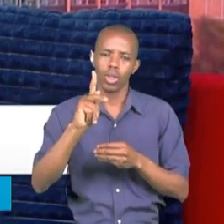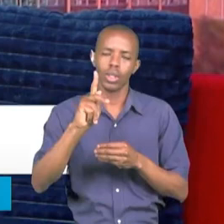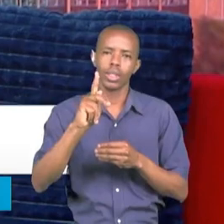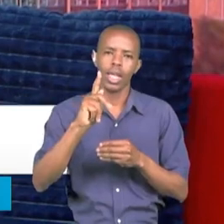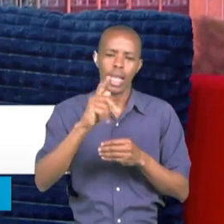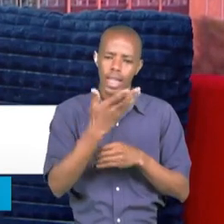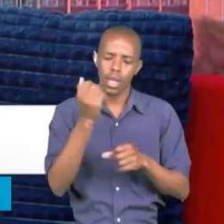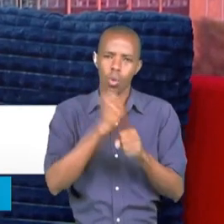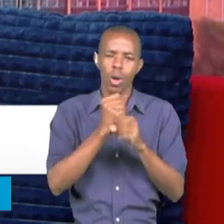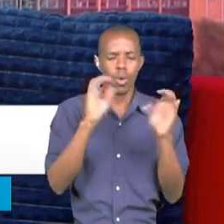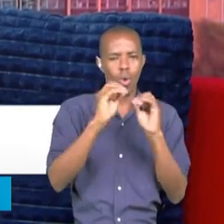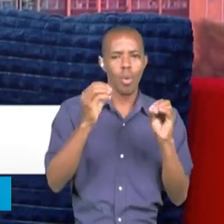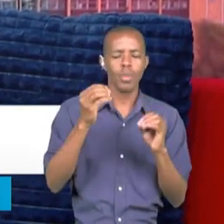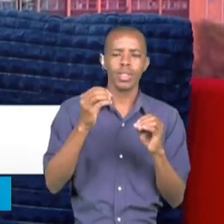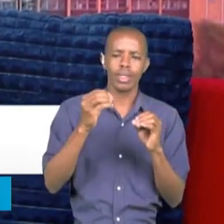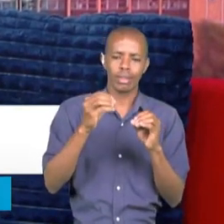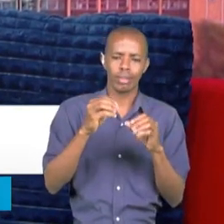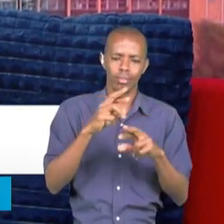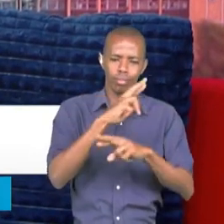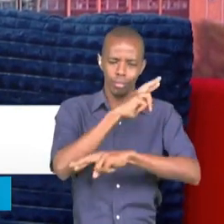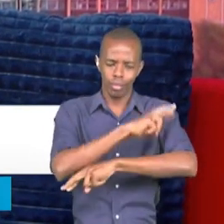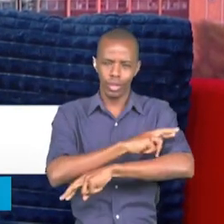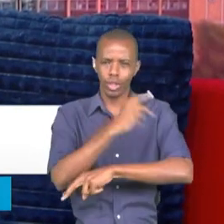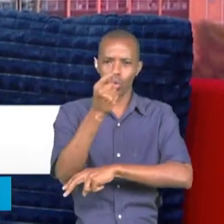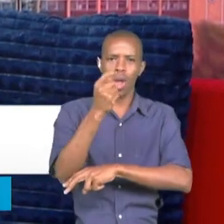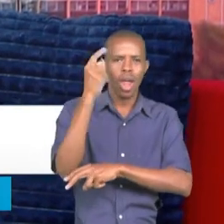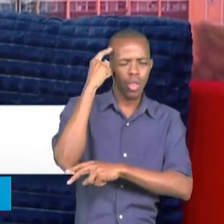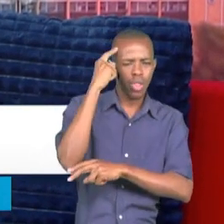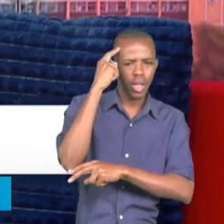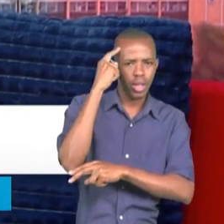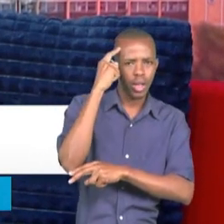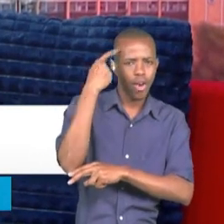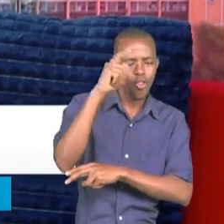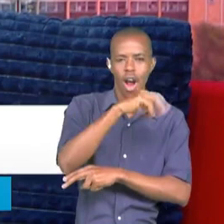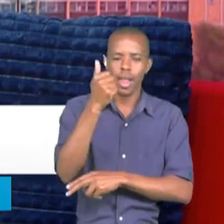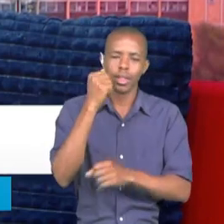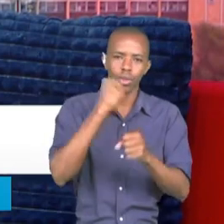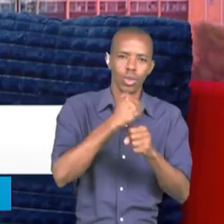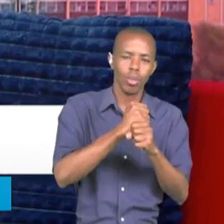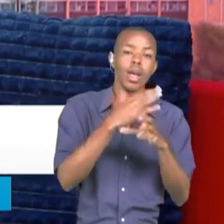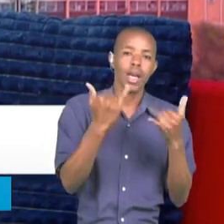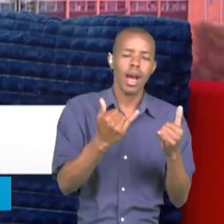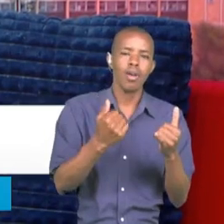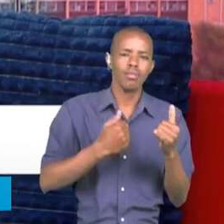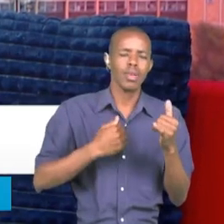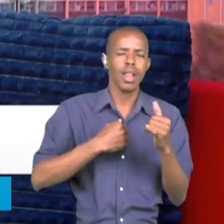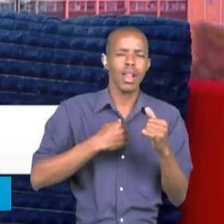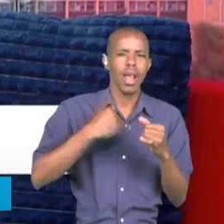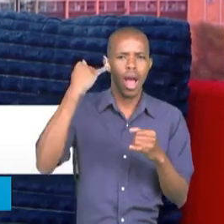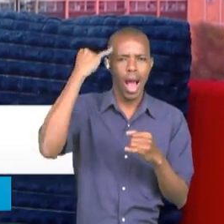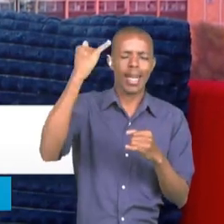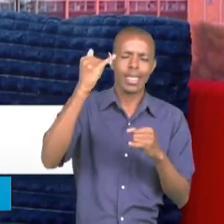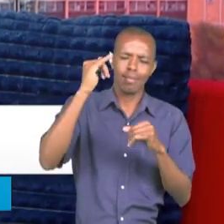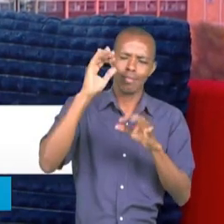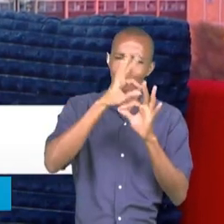out. Okay. I took a break to think about how I want to do this again. Okay. Okay. And then now I came up with the meal prep idea.